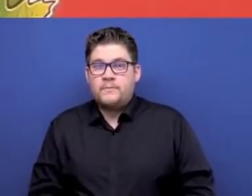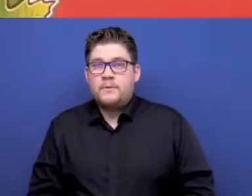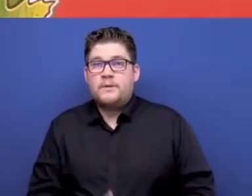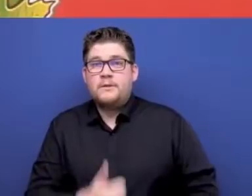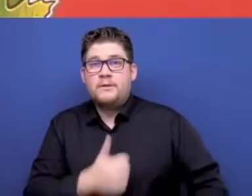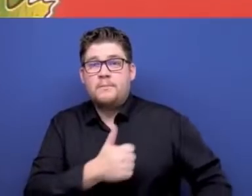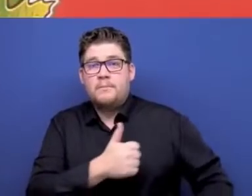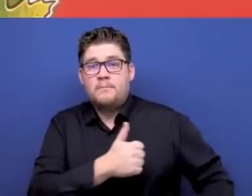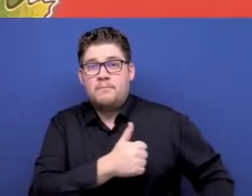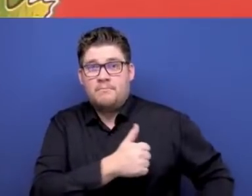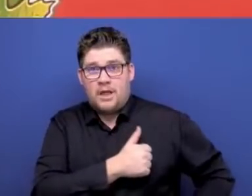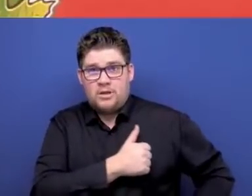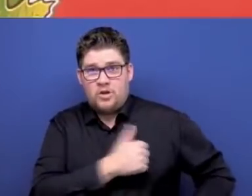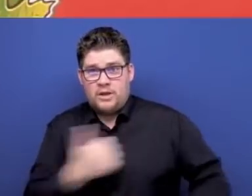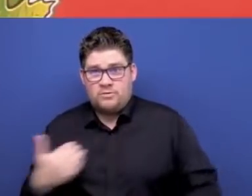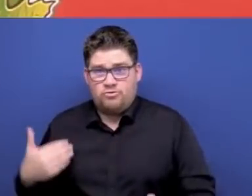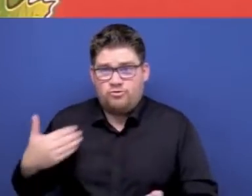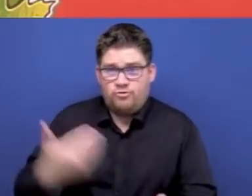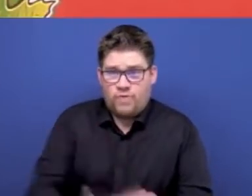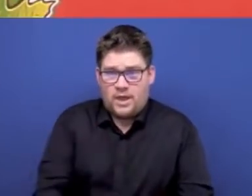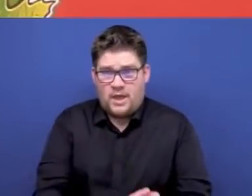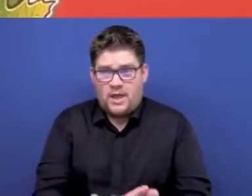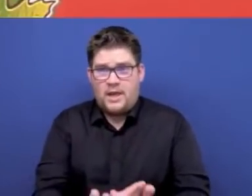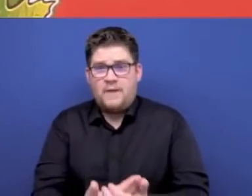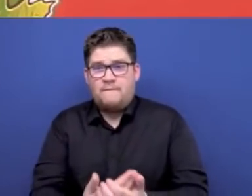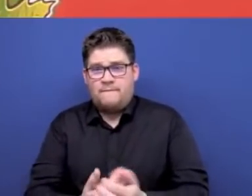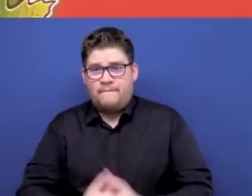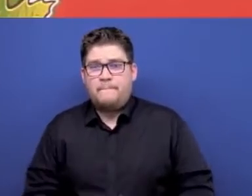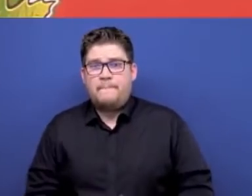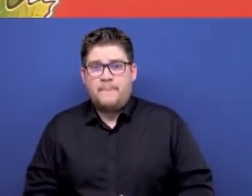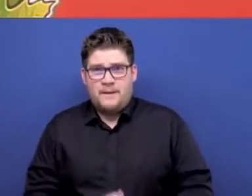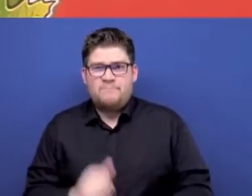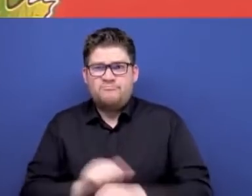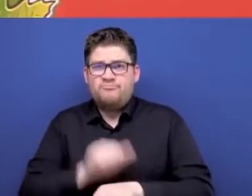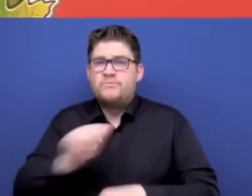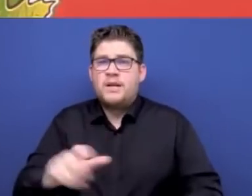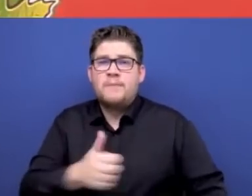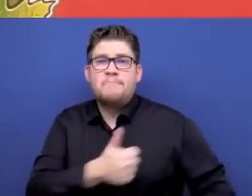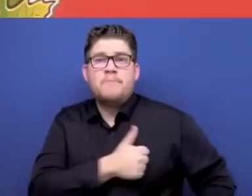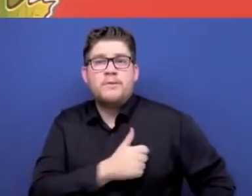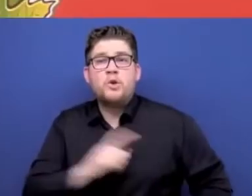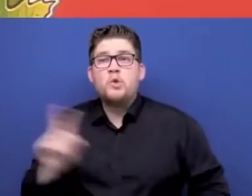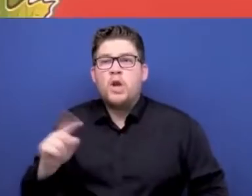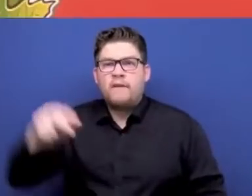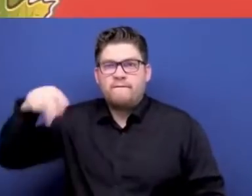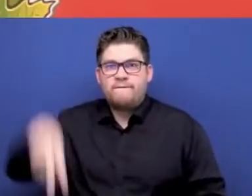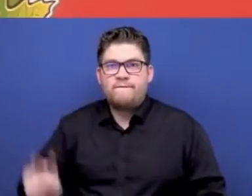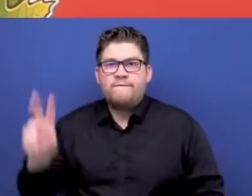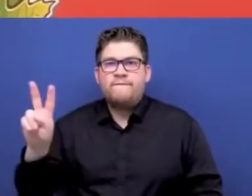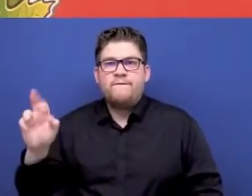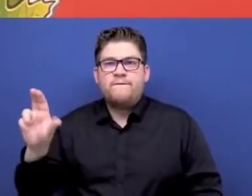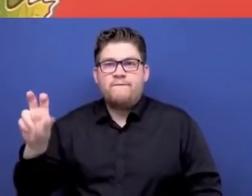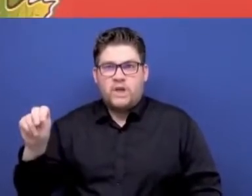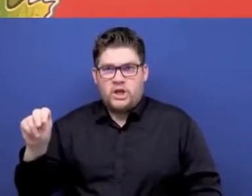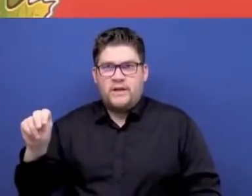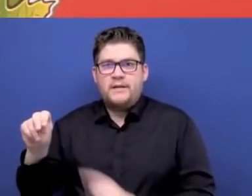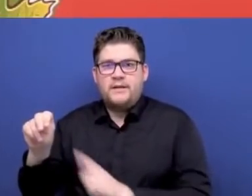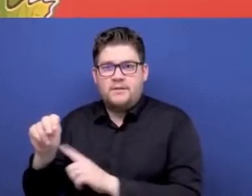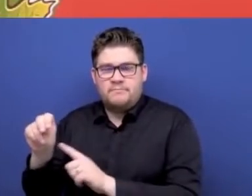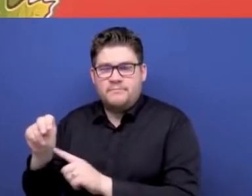to Vernon. We know which fires the Penticton one will be on. Which fires are the